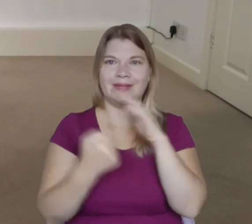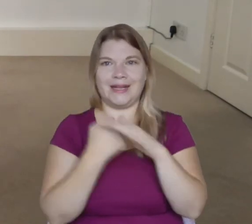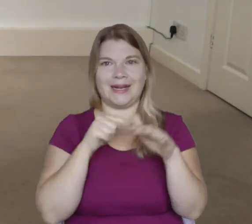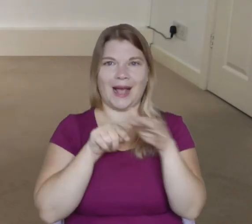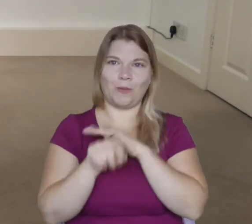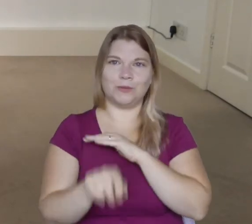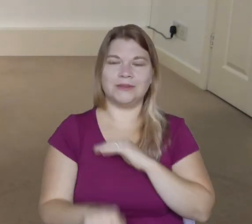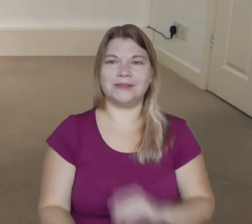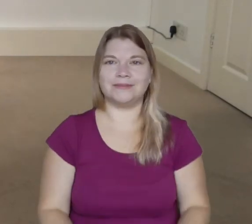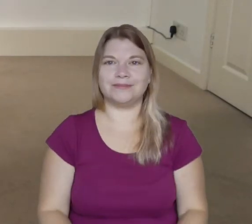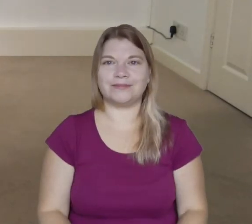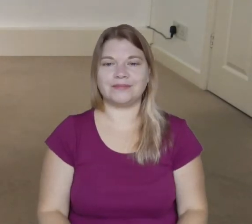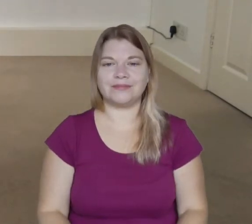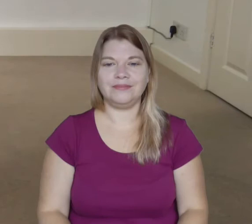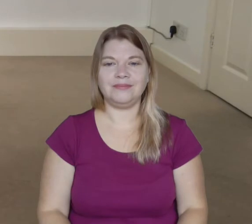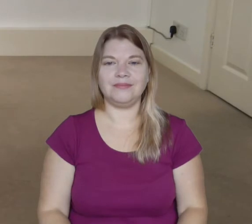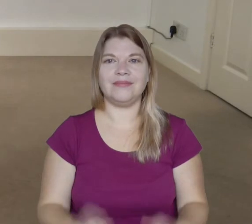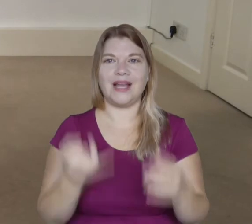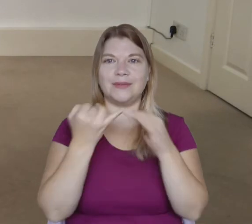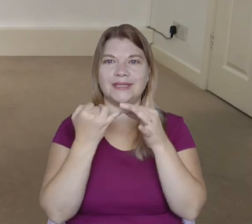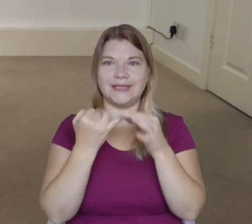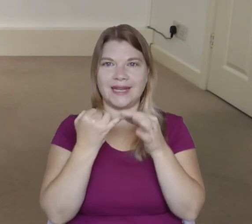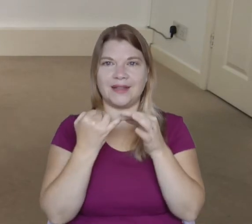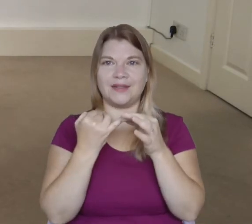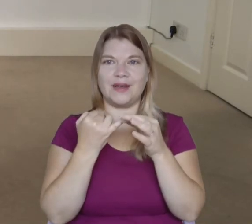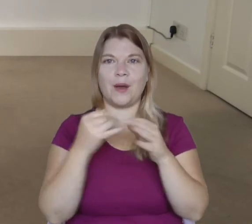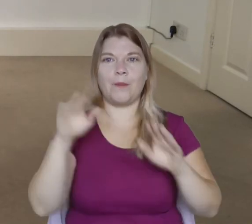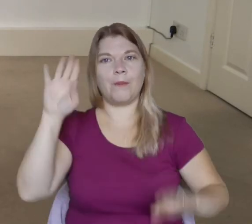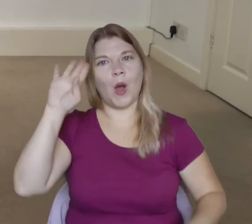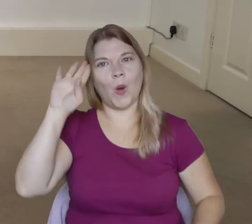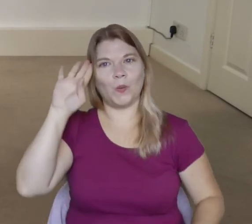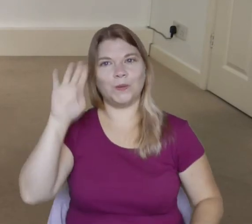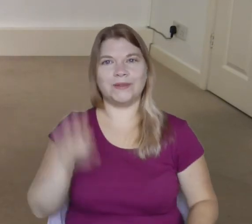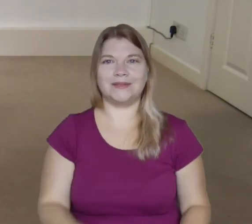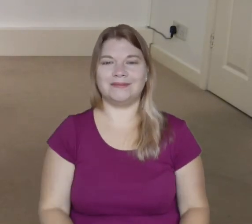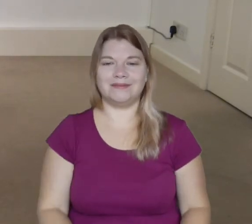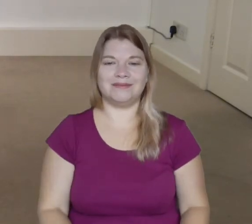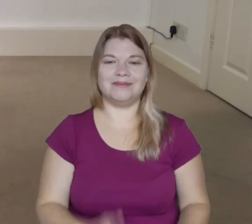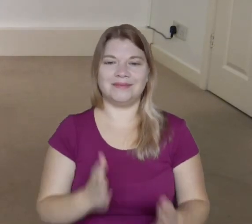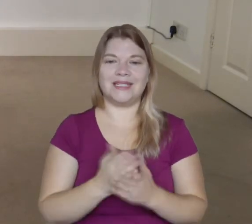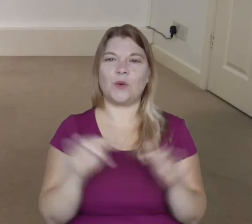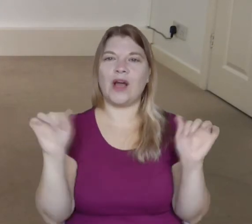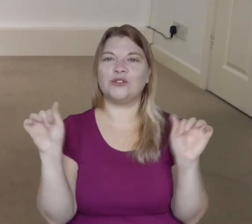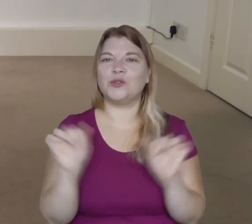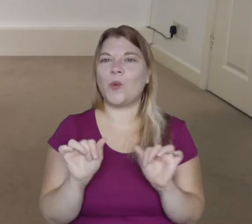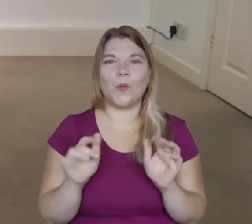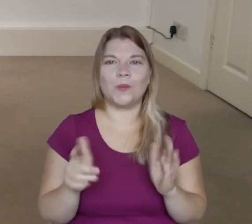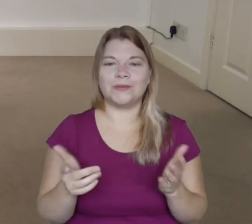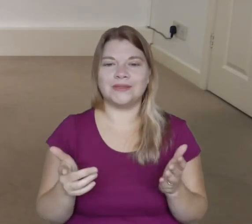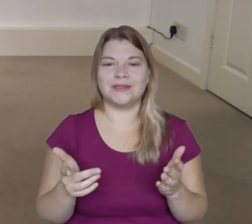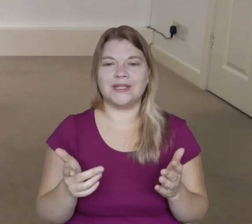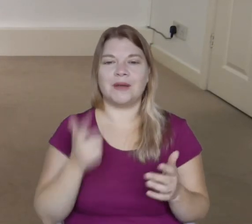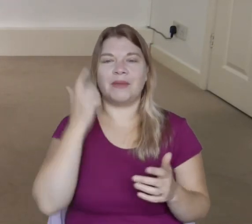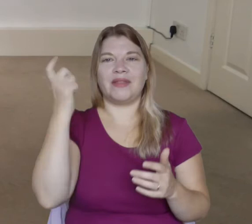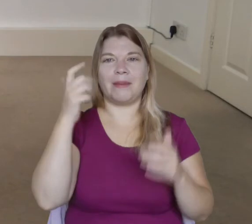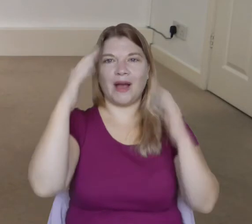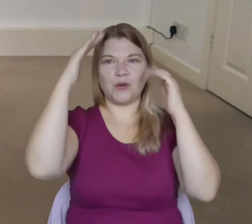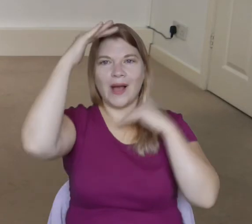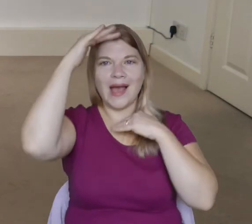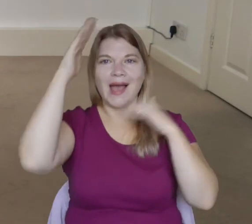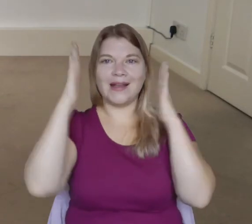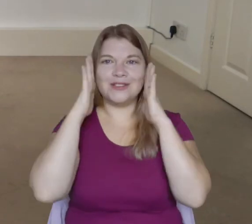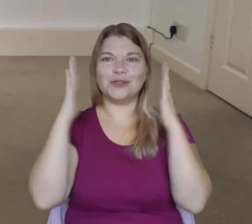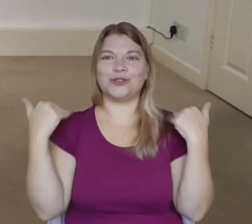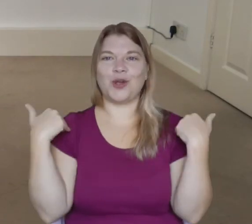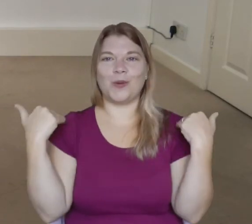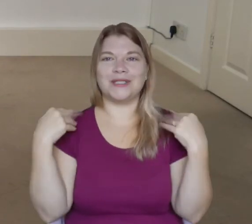our next one now is poses. Okay, this is quite a short one in the sequence, but you can think kind of head and shoulders as if